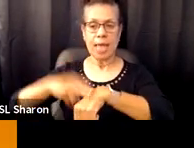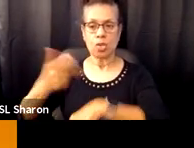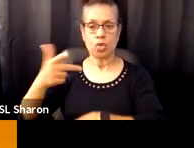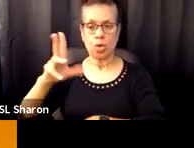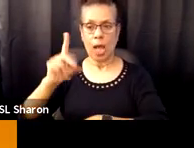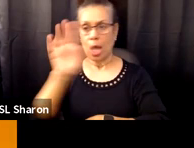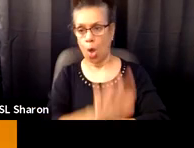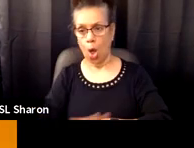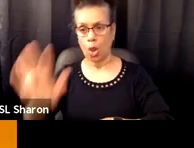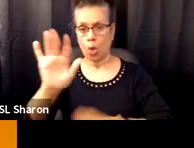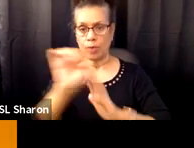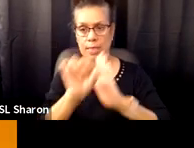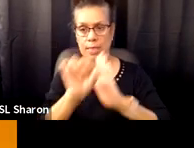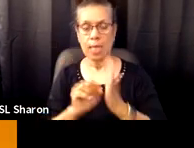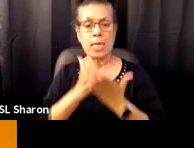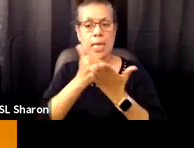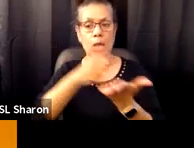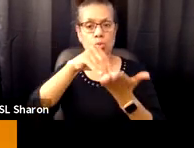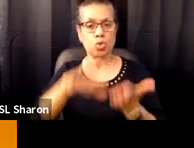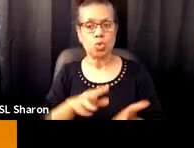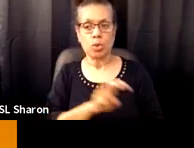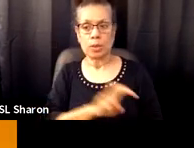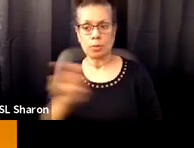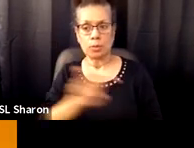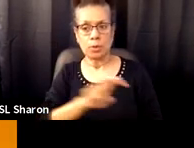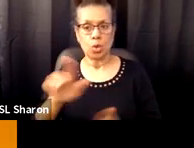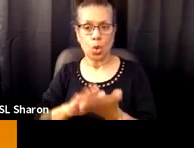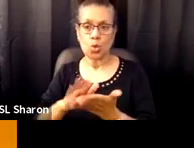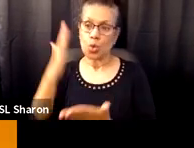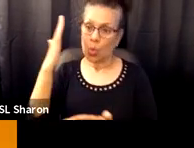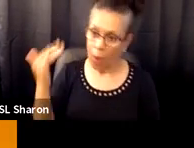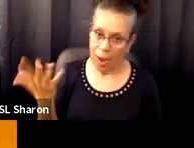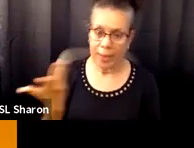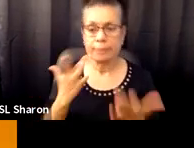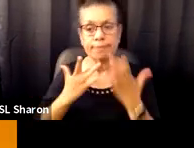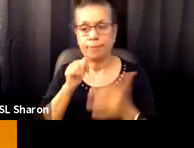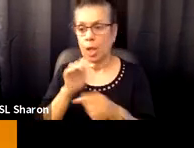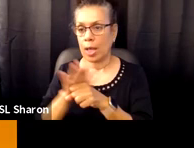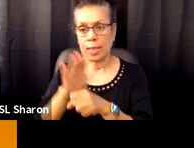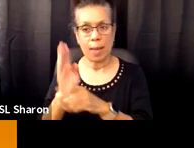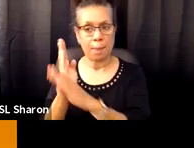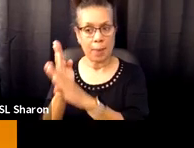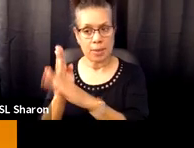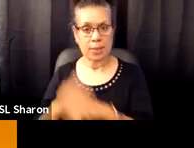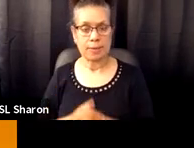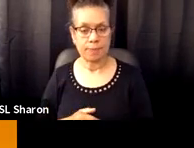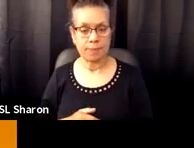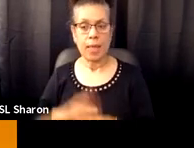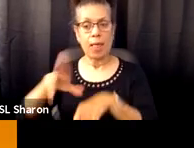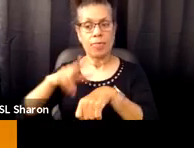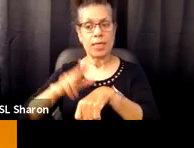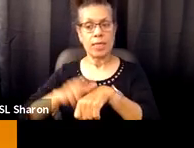with transportation of students to school due to the bus driver shortage our understanding is that the national guard